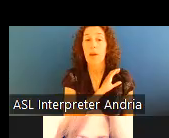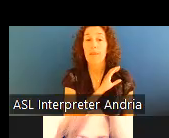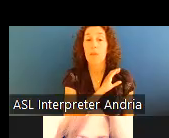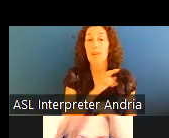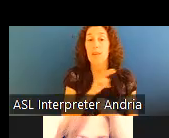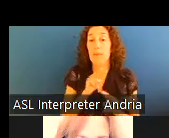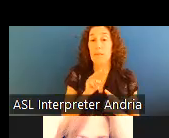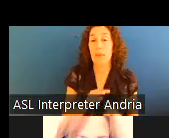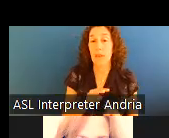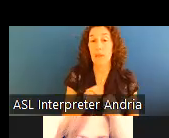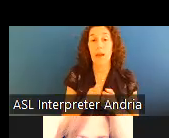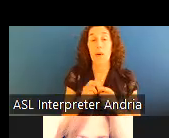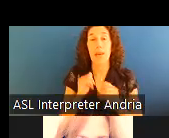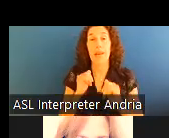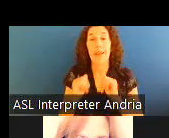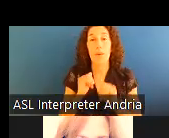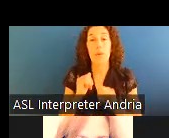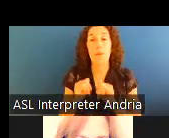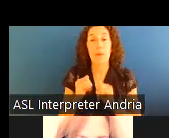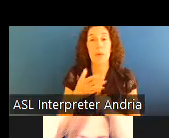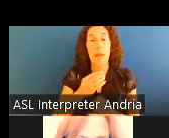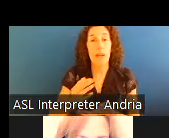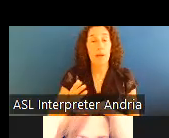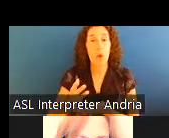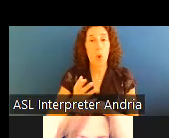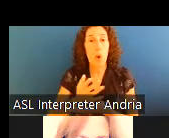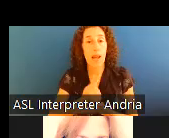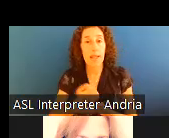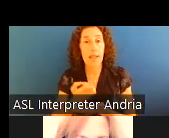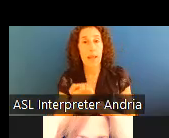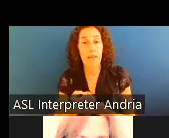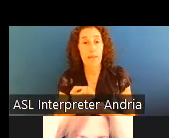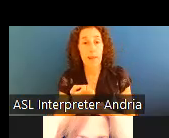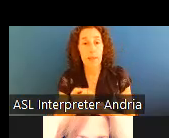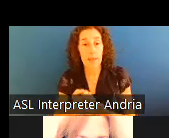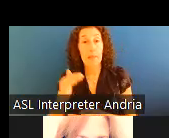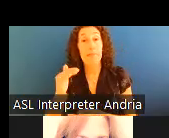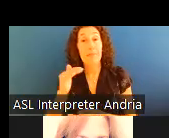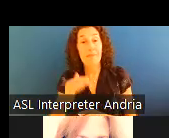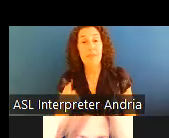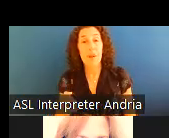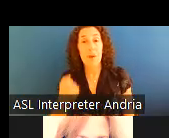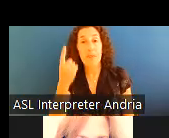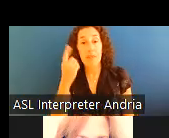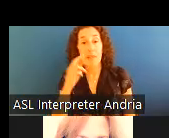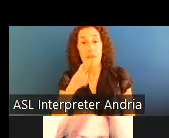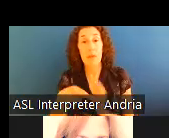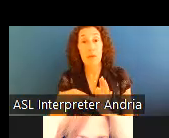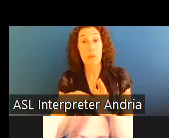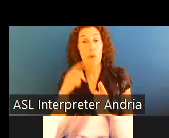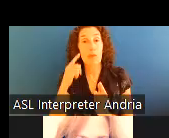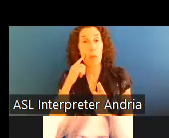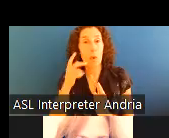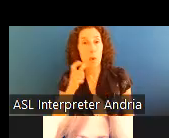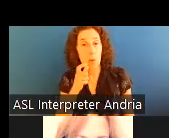then we'll work on understanding the role of victim advocates during any sort of